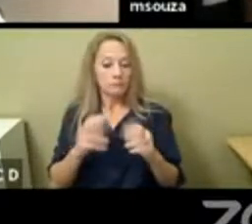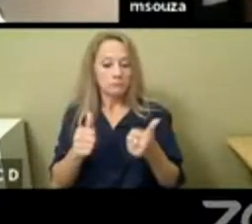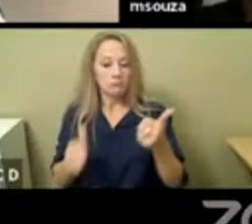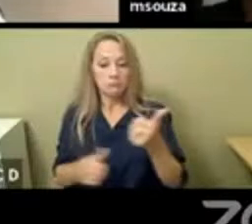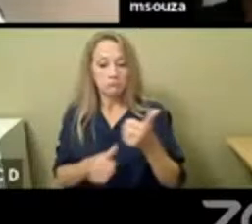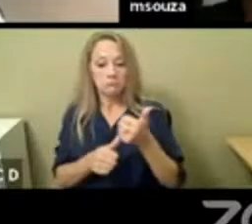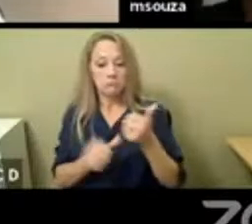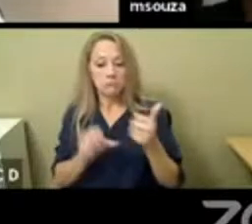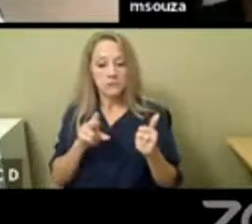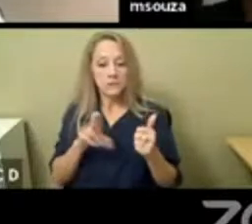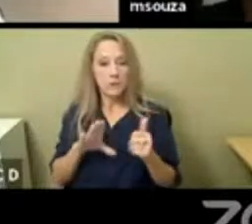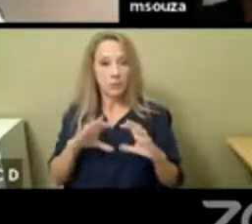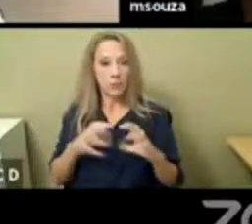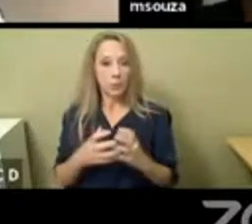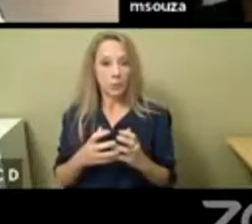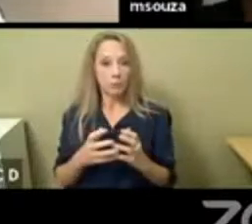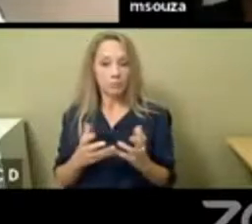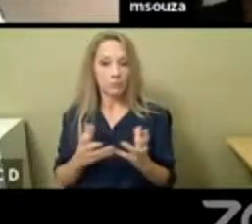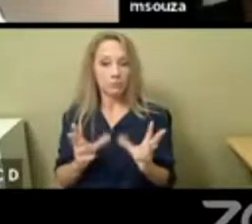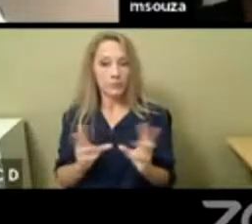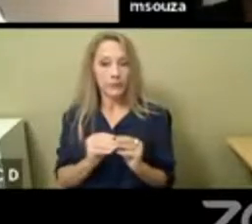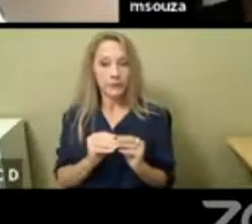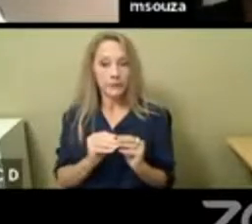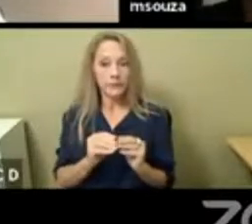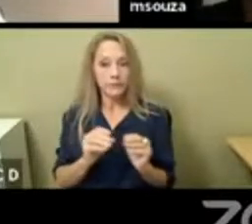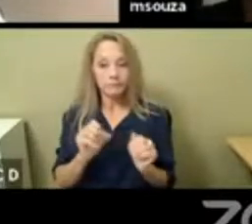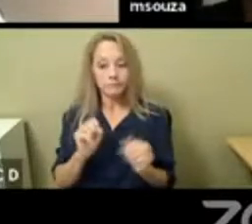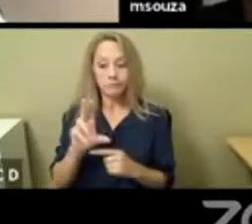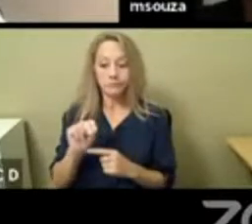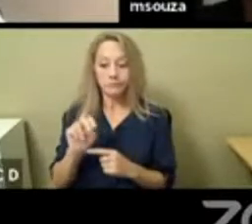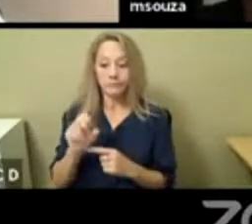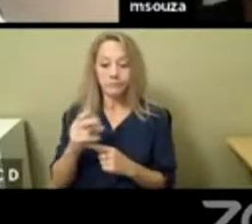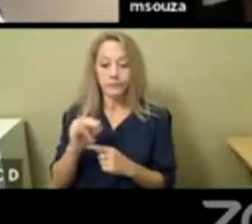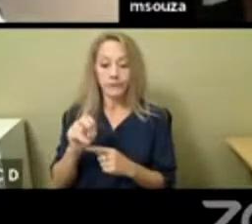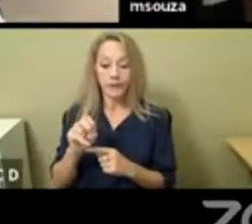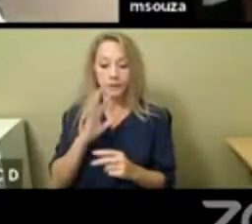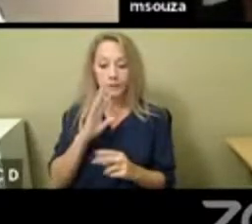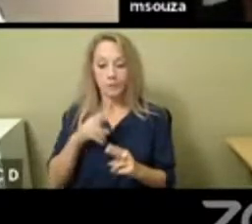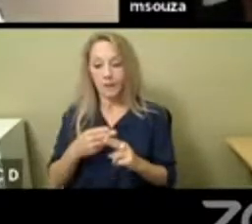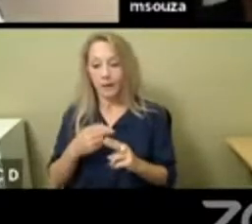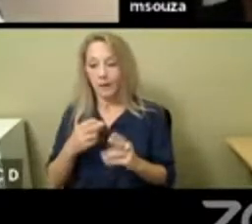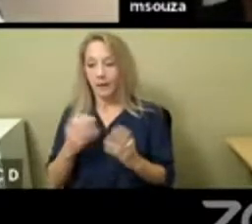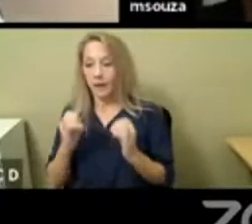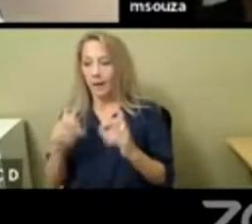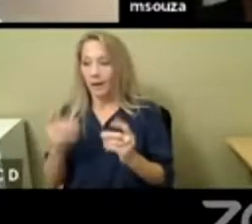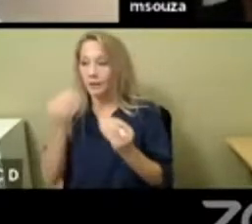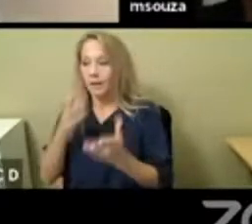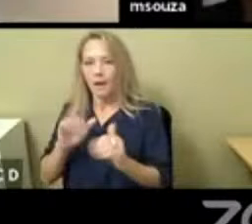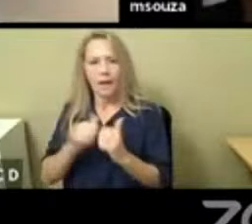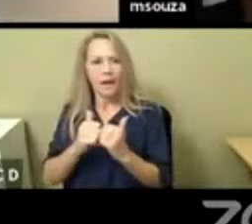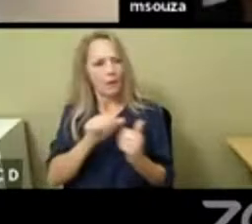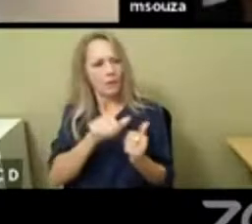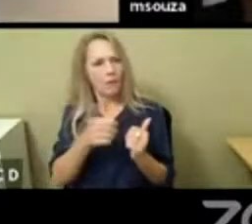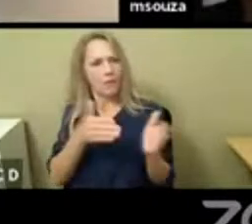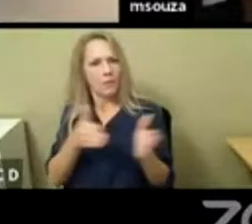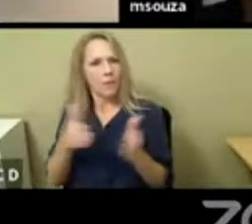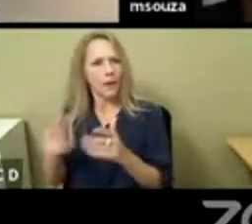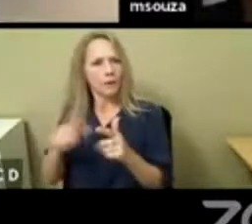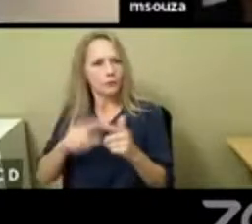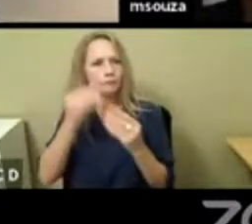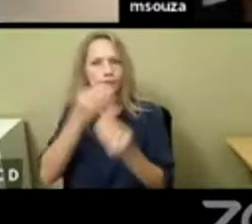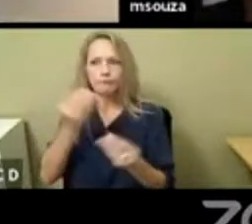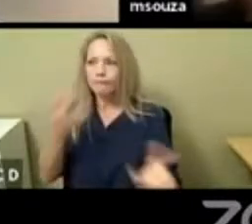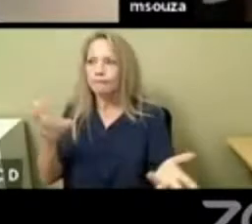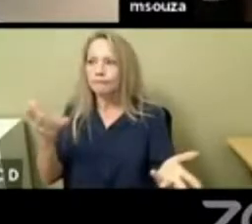long as it's sunshined and talk about education. But are there ways that we can get this word out that have not already been